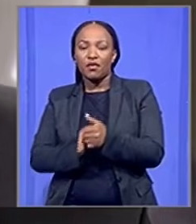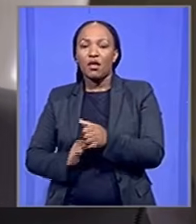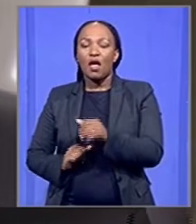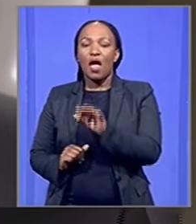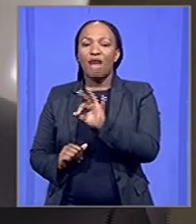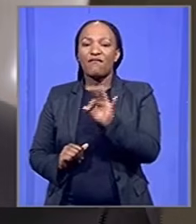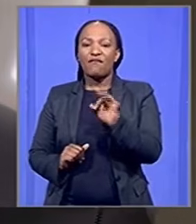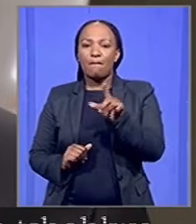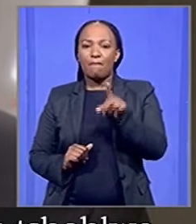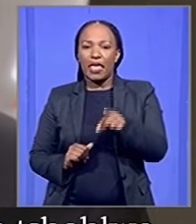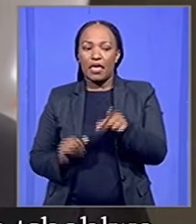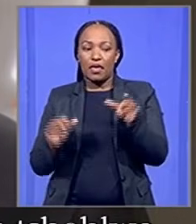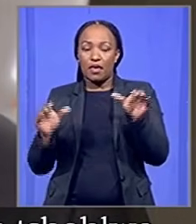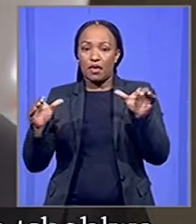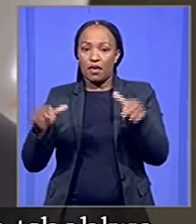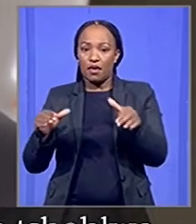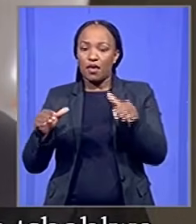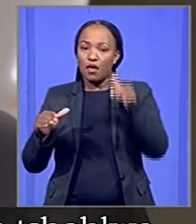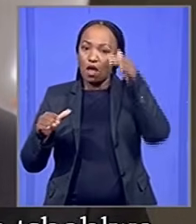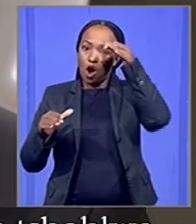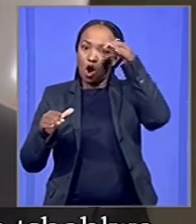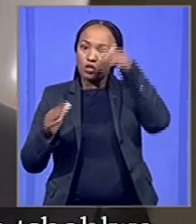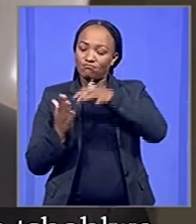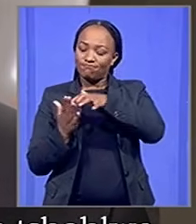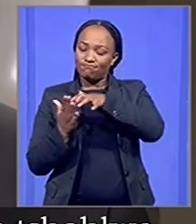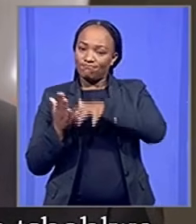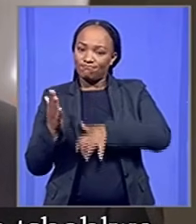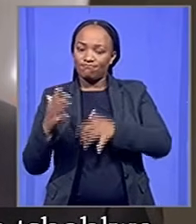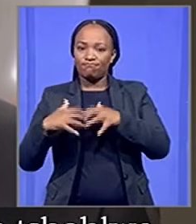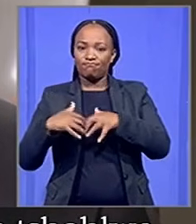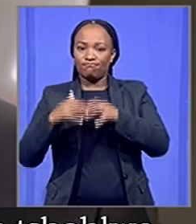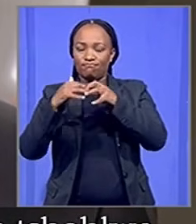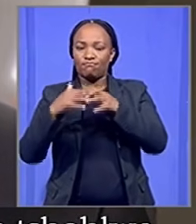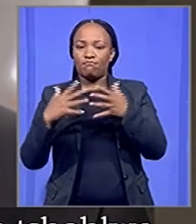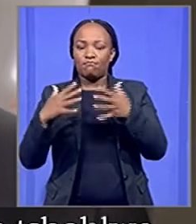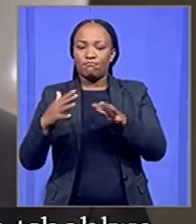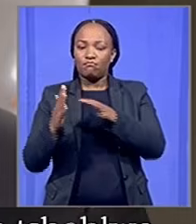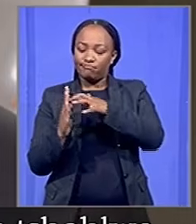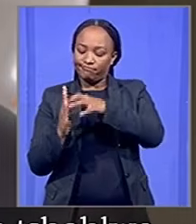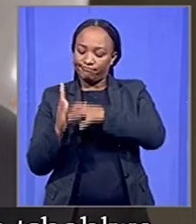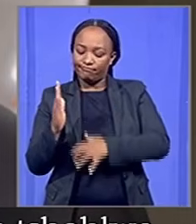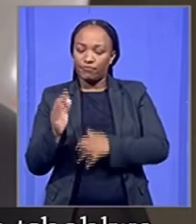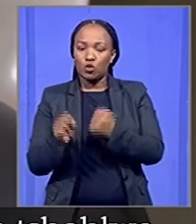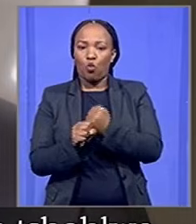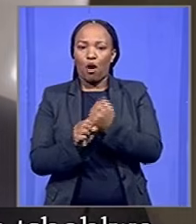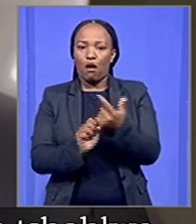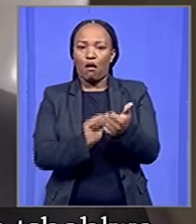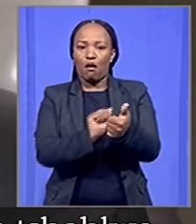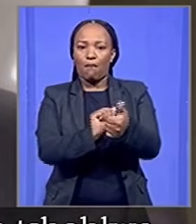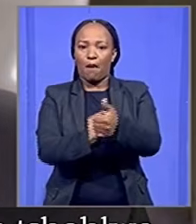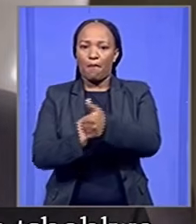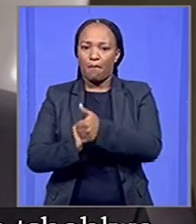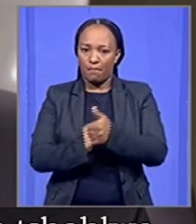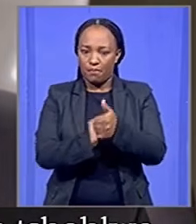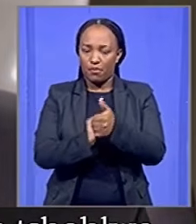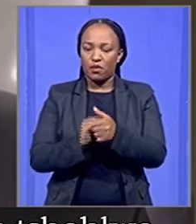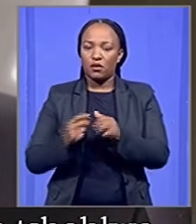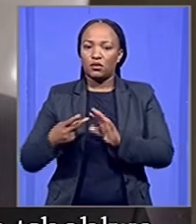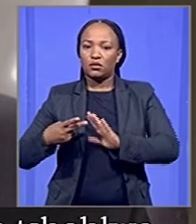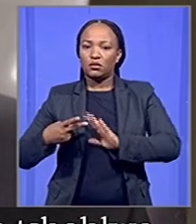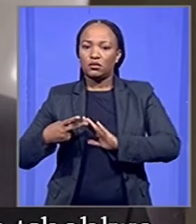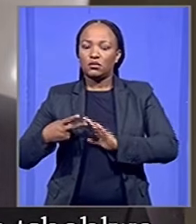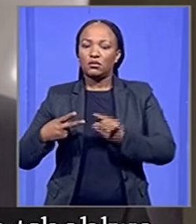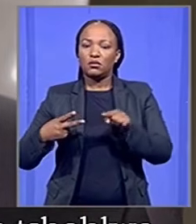first concept document focuses on the formulation and constitution of the provincial government. And the second concept document is about